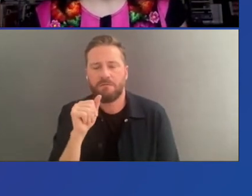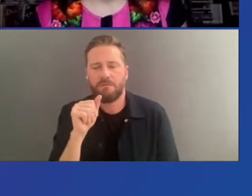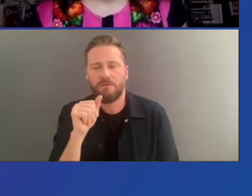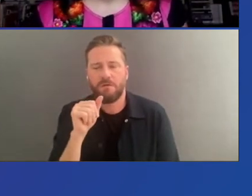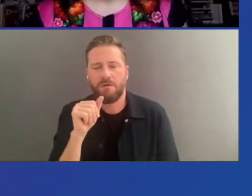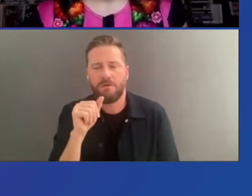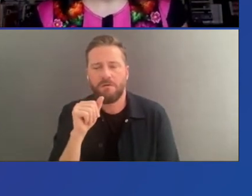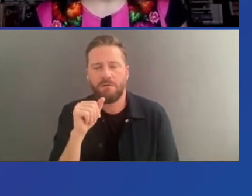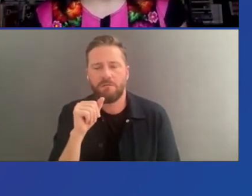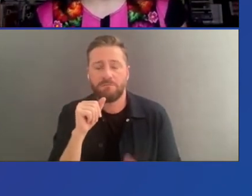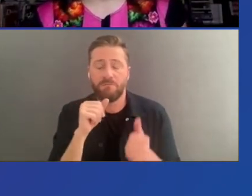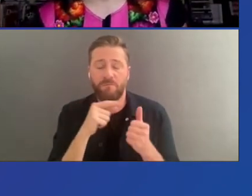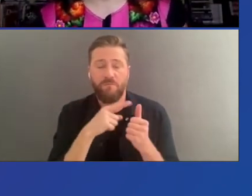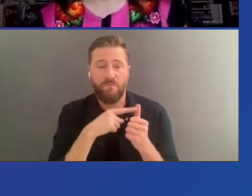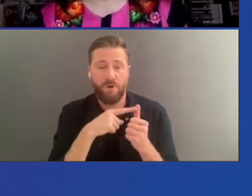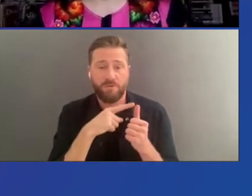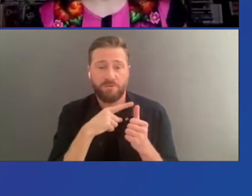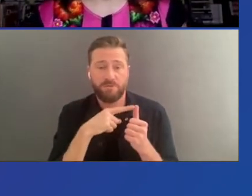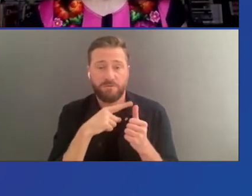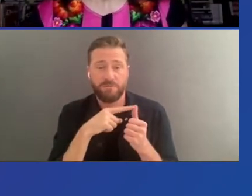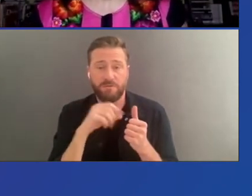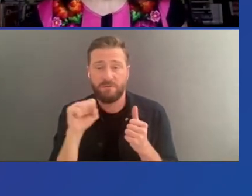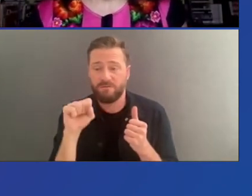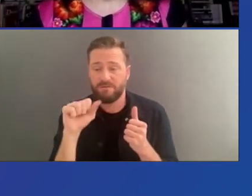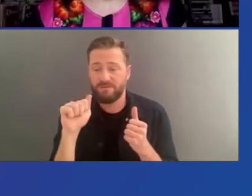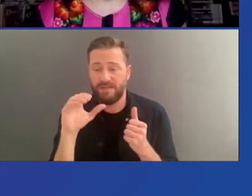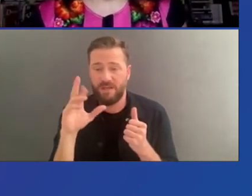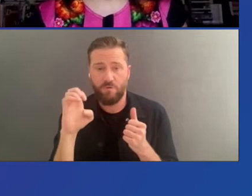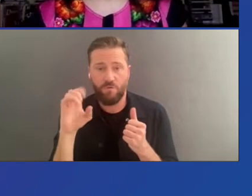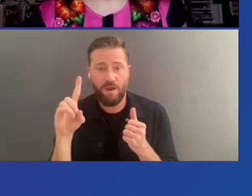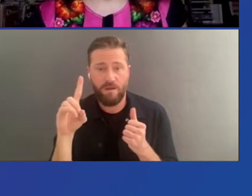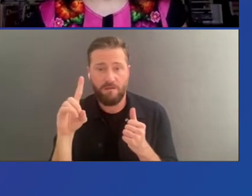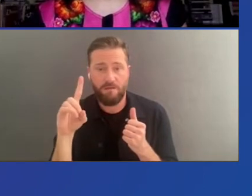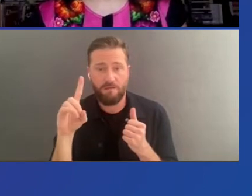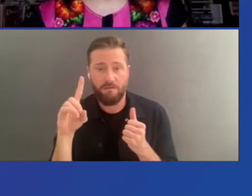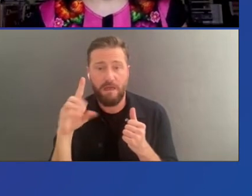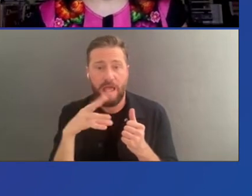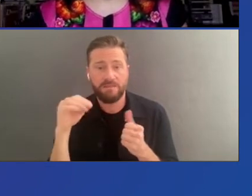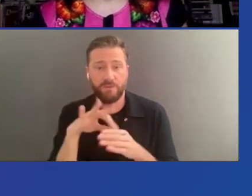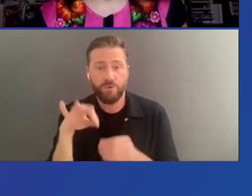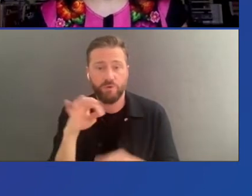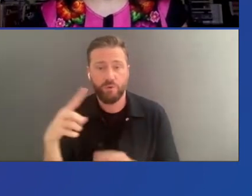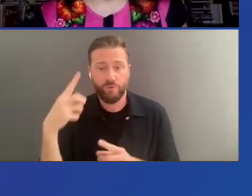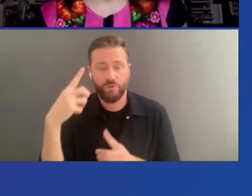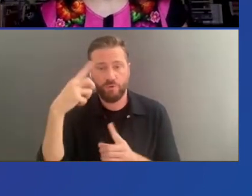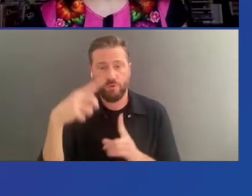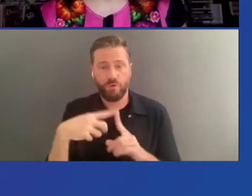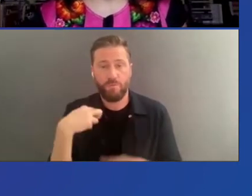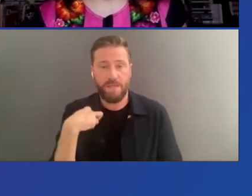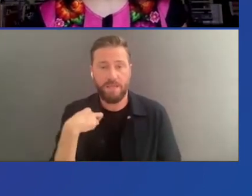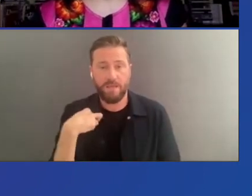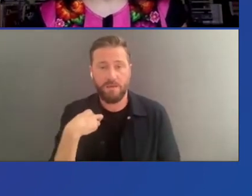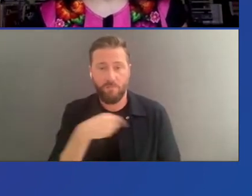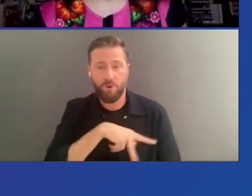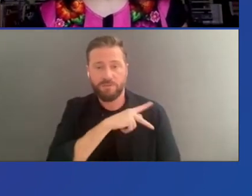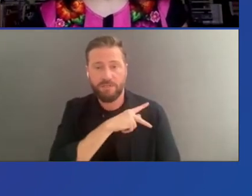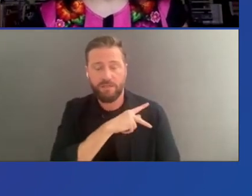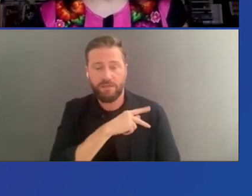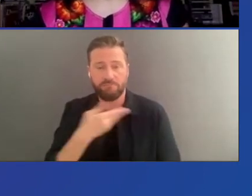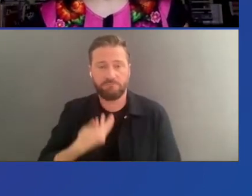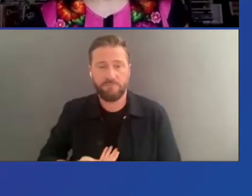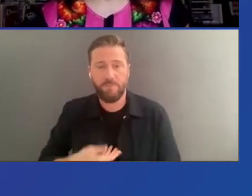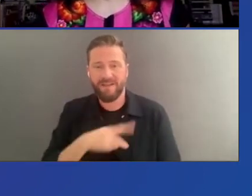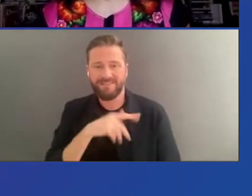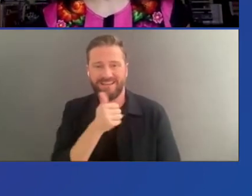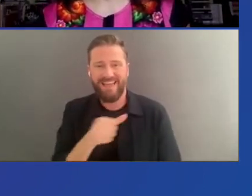Well, firstly, it's sacred and spiritual to me personally, because anything that has been passed down